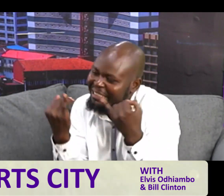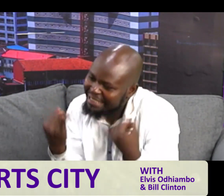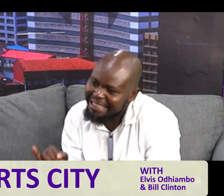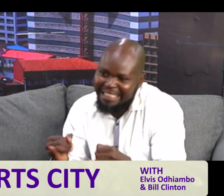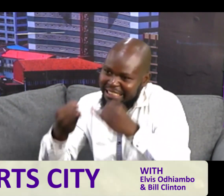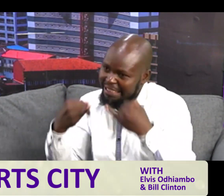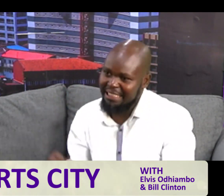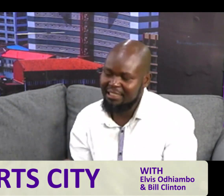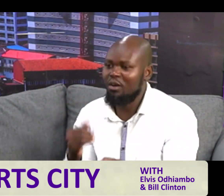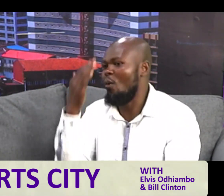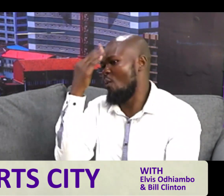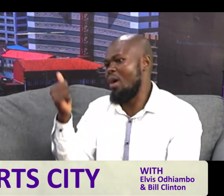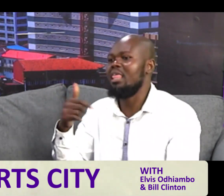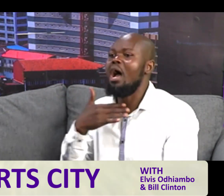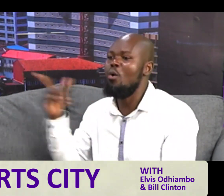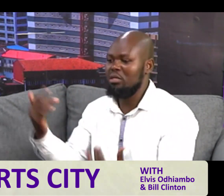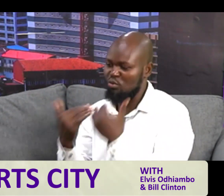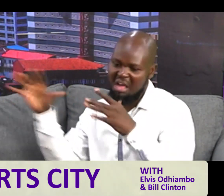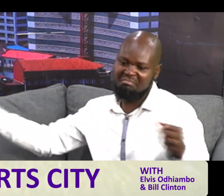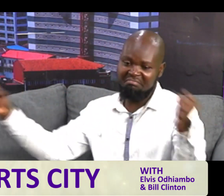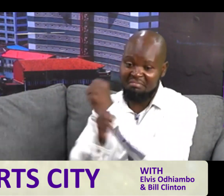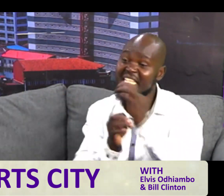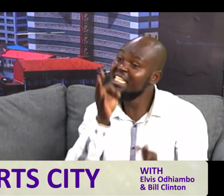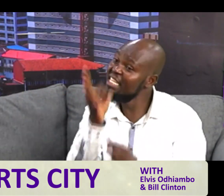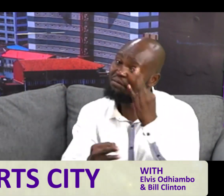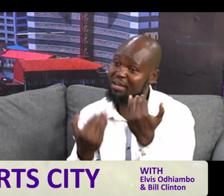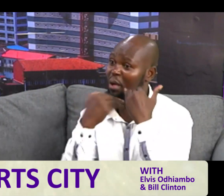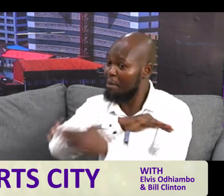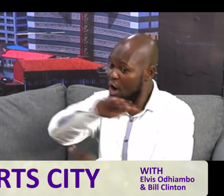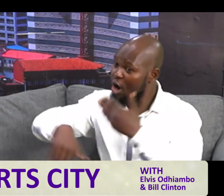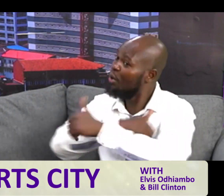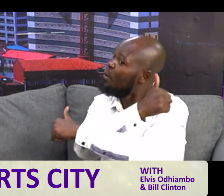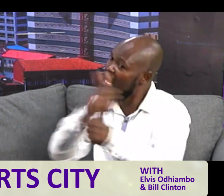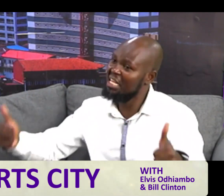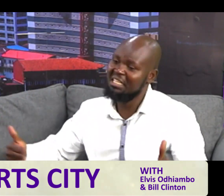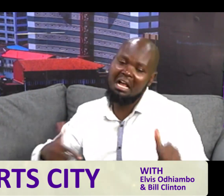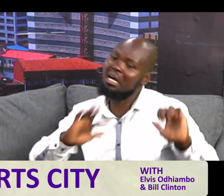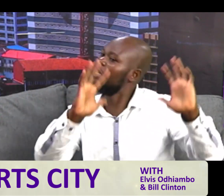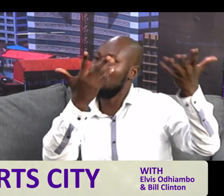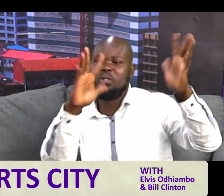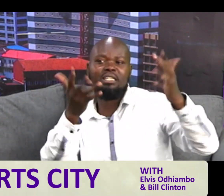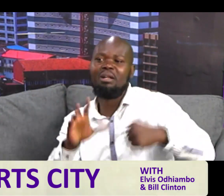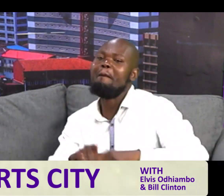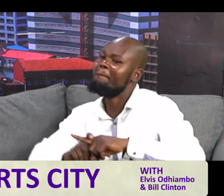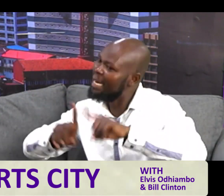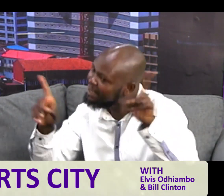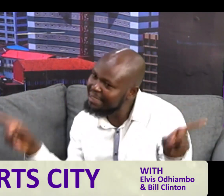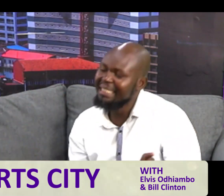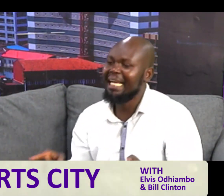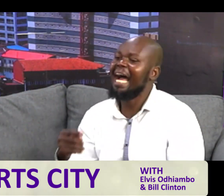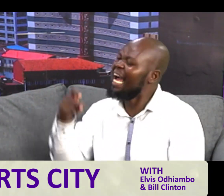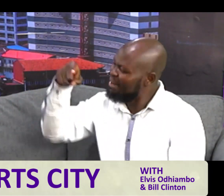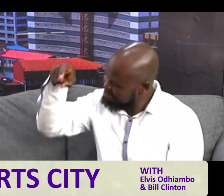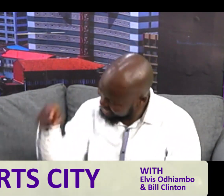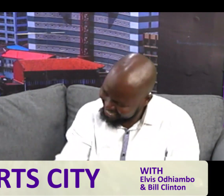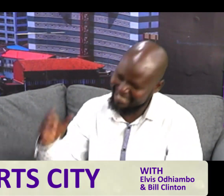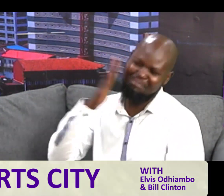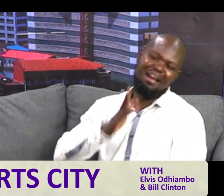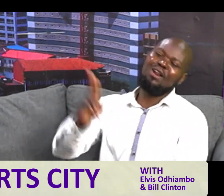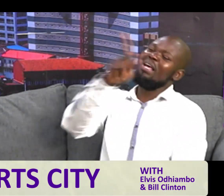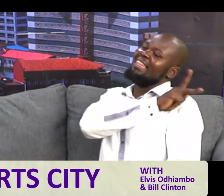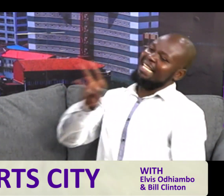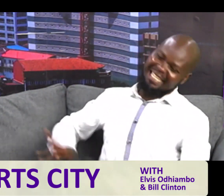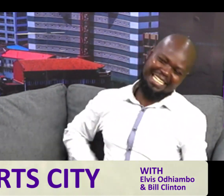problem, because the goalkeepers are really trying their best, but the problem is also the players. But if they do that,